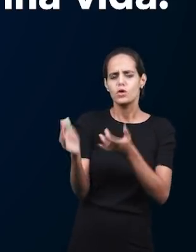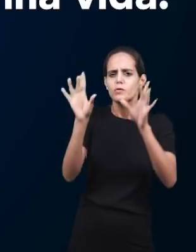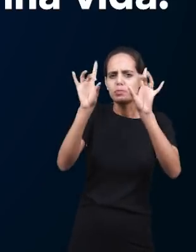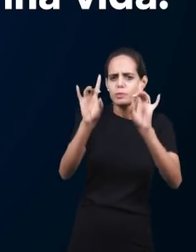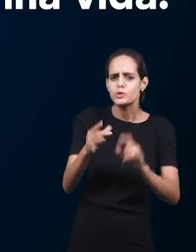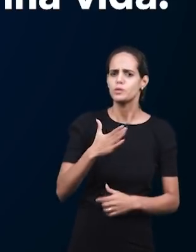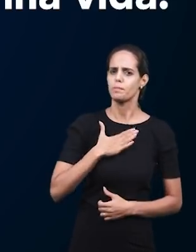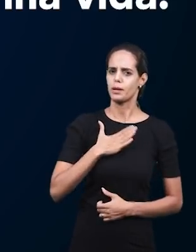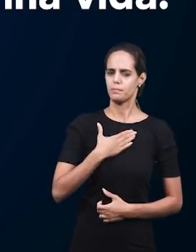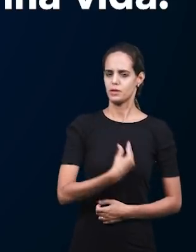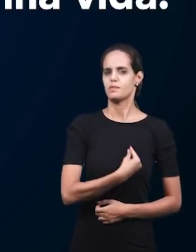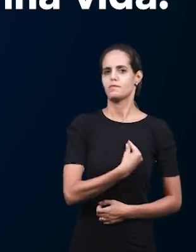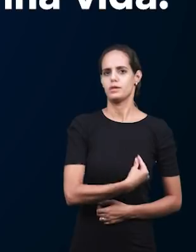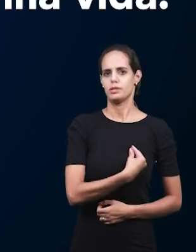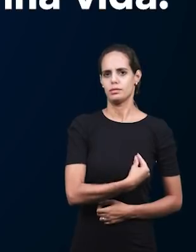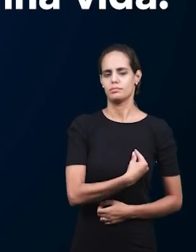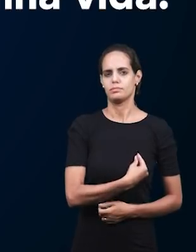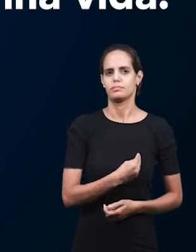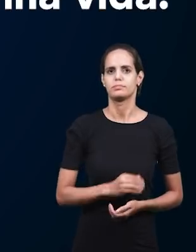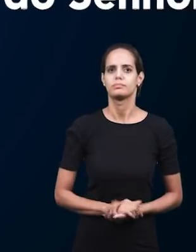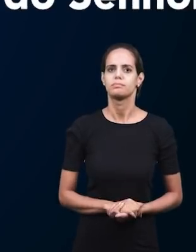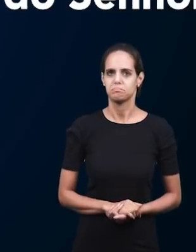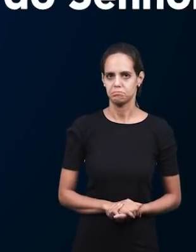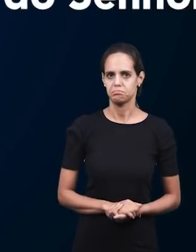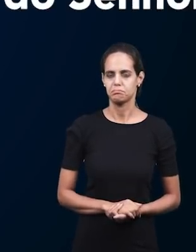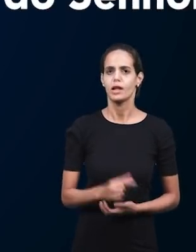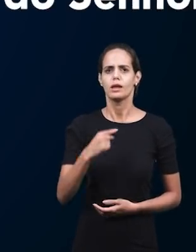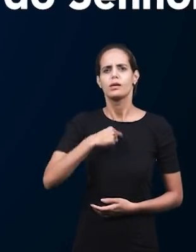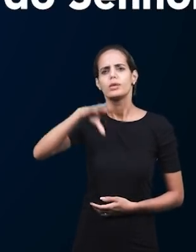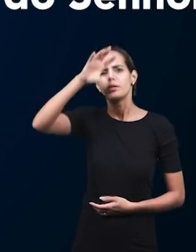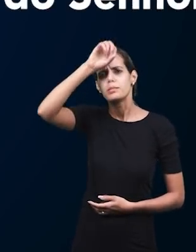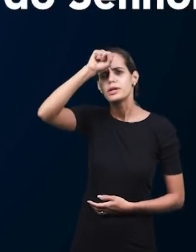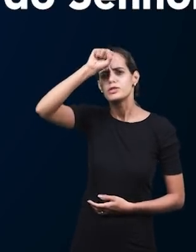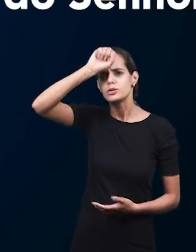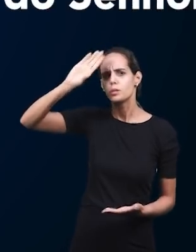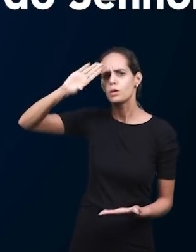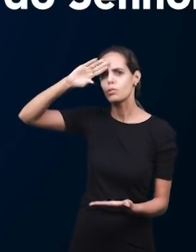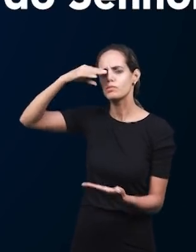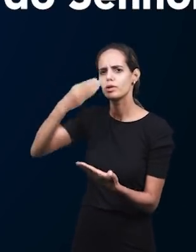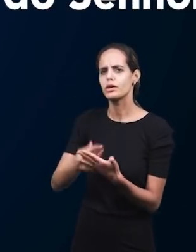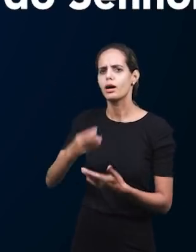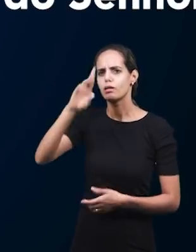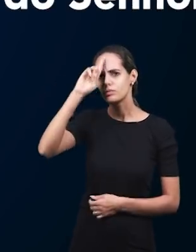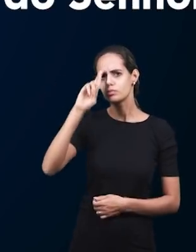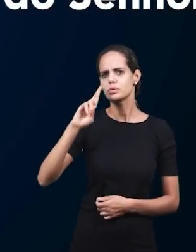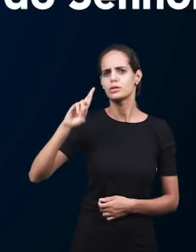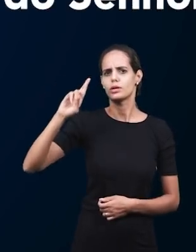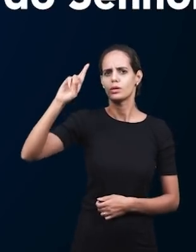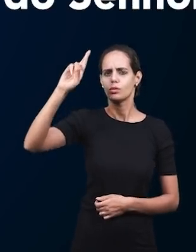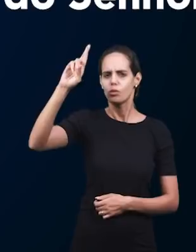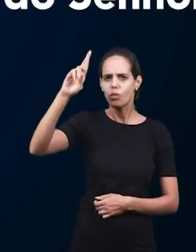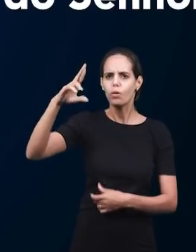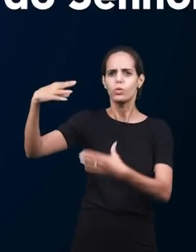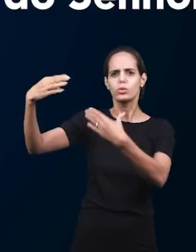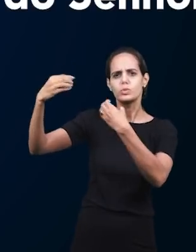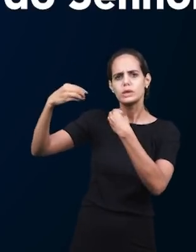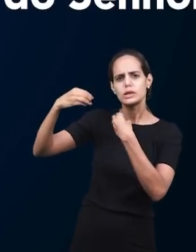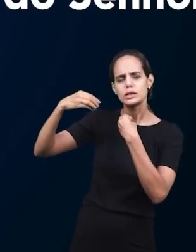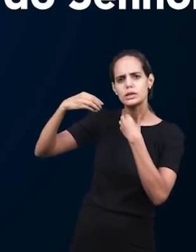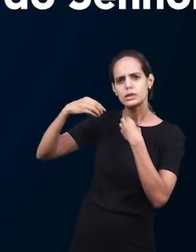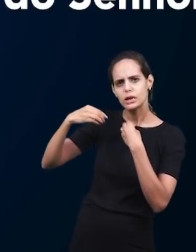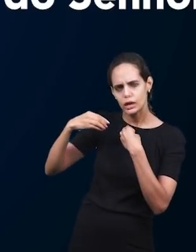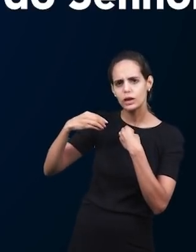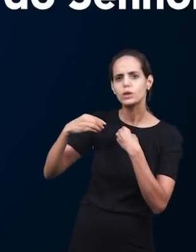blessing to the life of the youth here, especially my life. I have learned to trust more in the Lord through